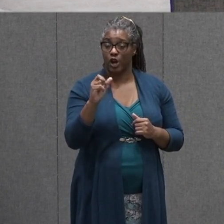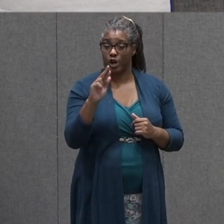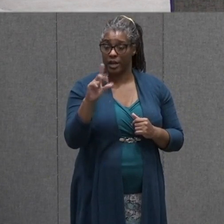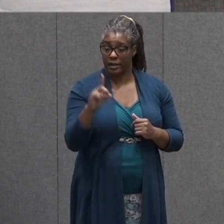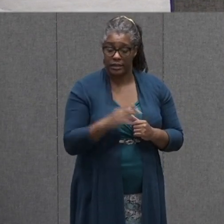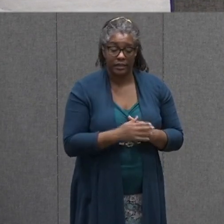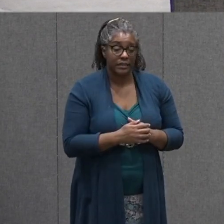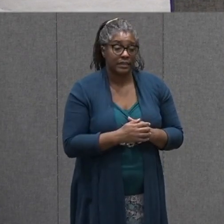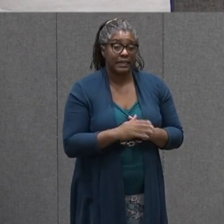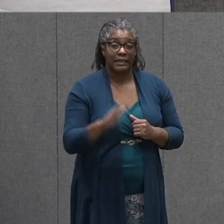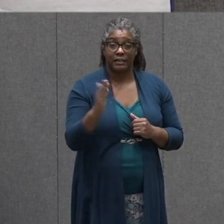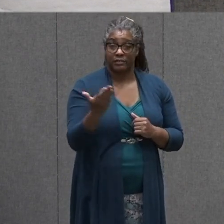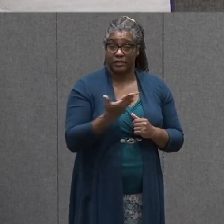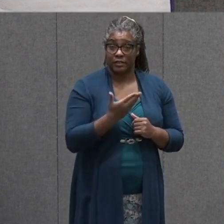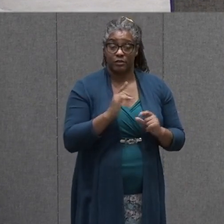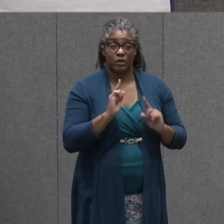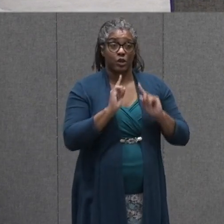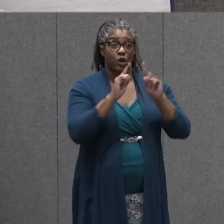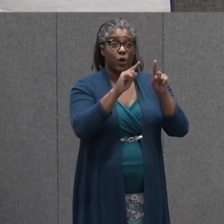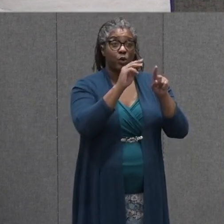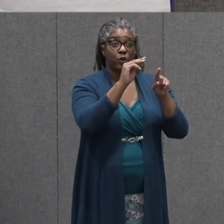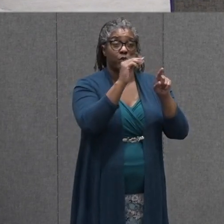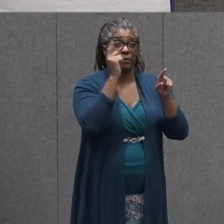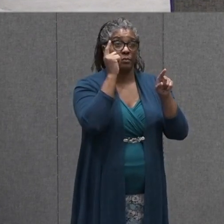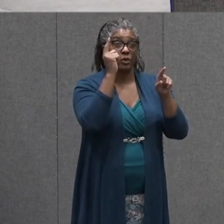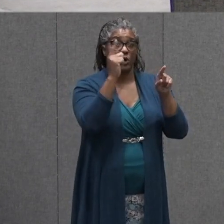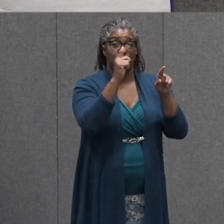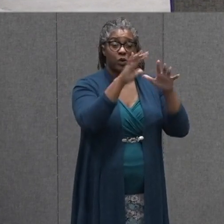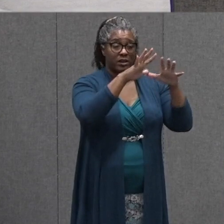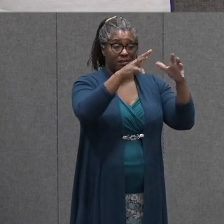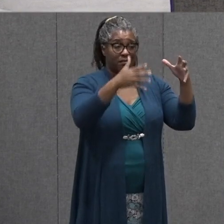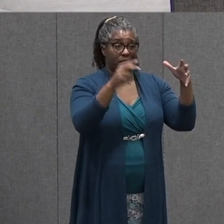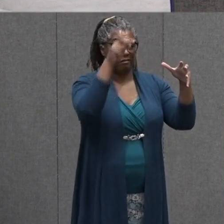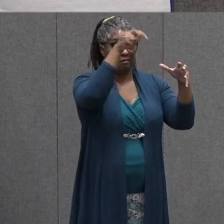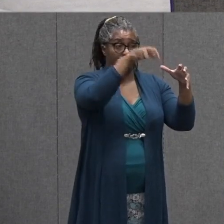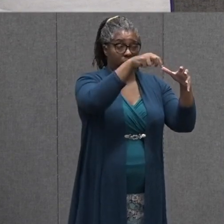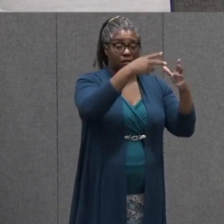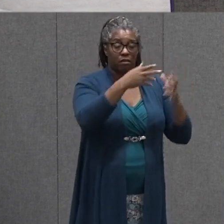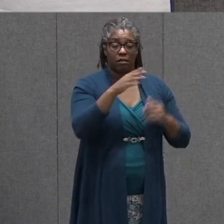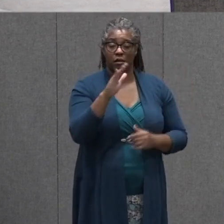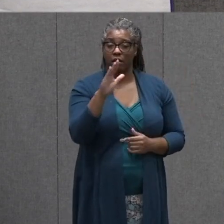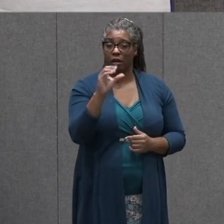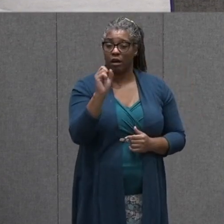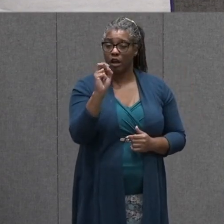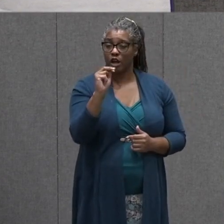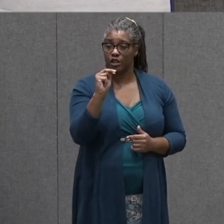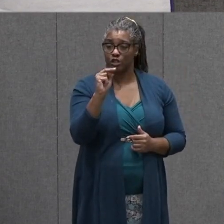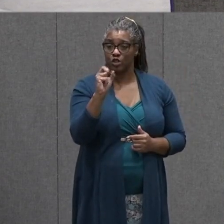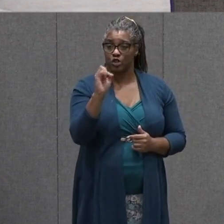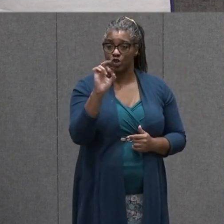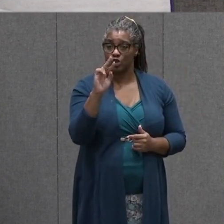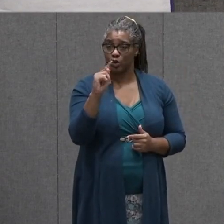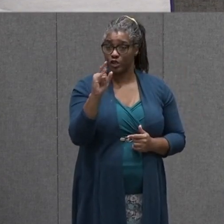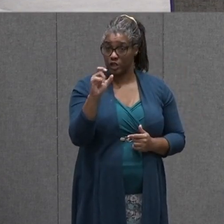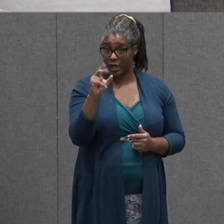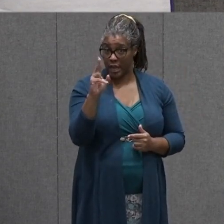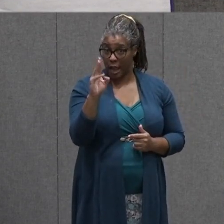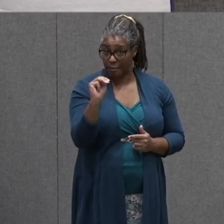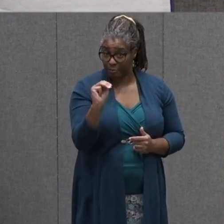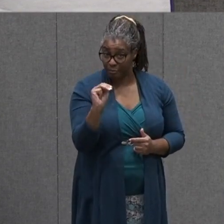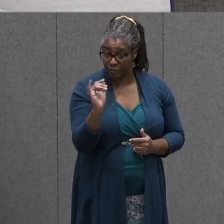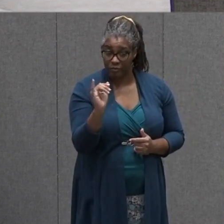giant flower was in our story. So that tiny seed became a giant sunflower plant. So you could take a few